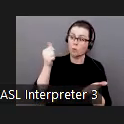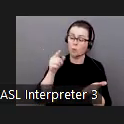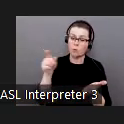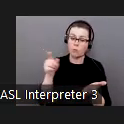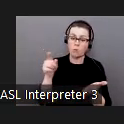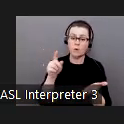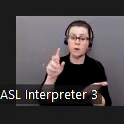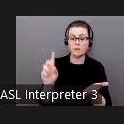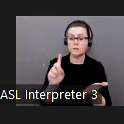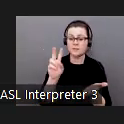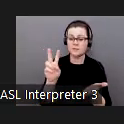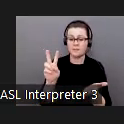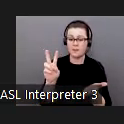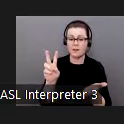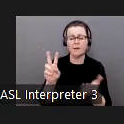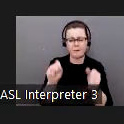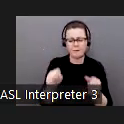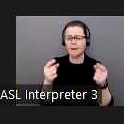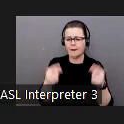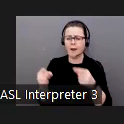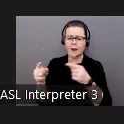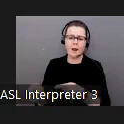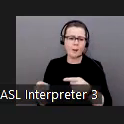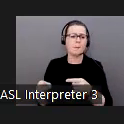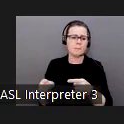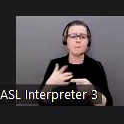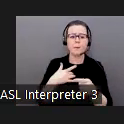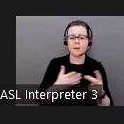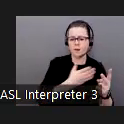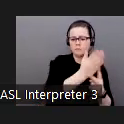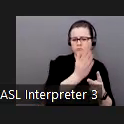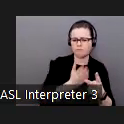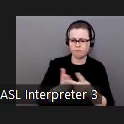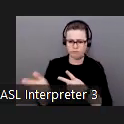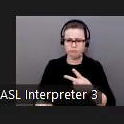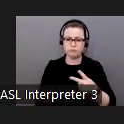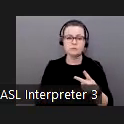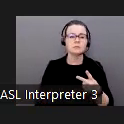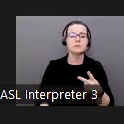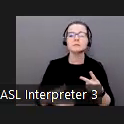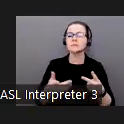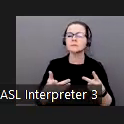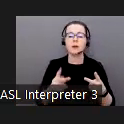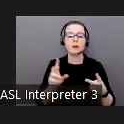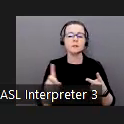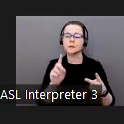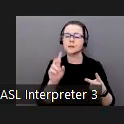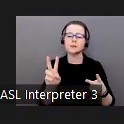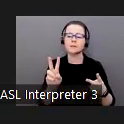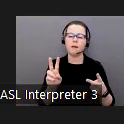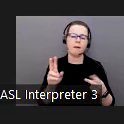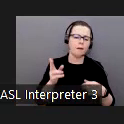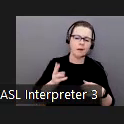two contexts. So most often we talk about the history of domestic violence, where it's been there throughout